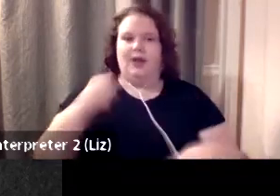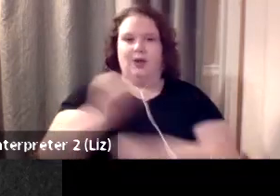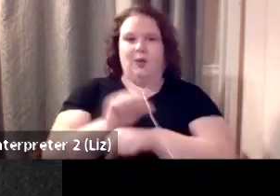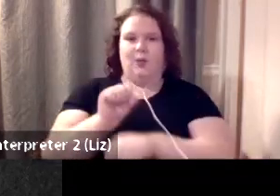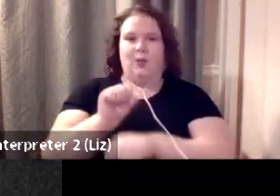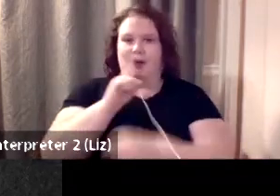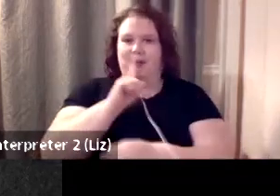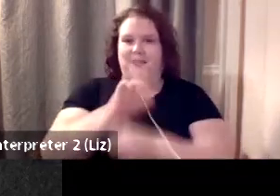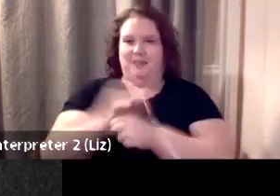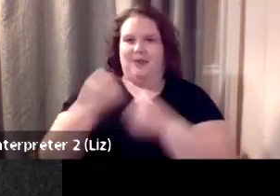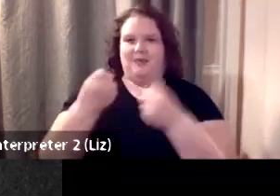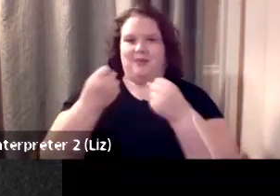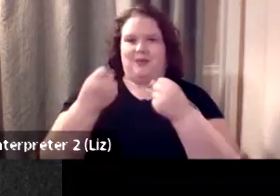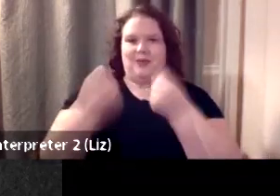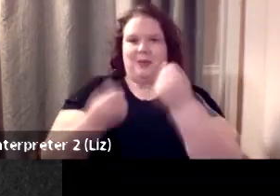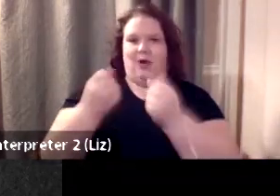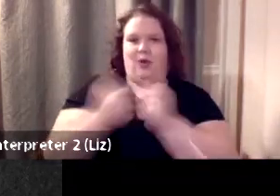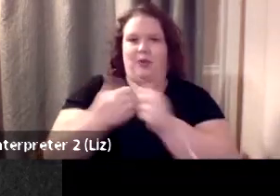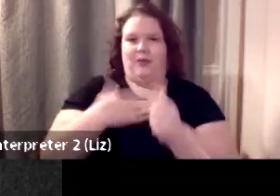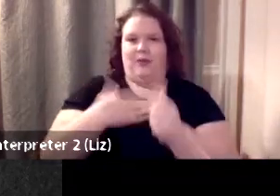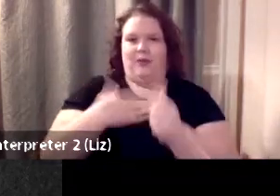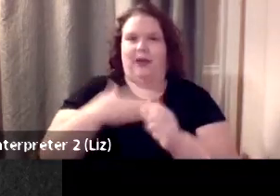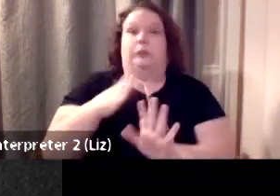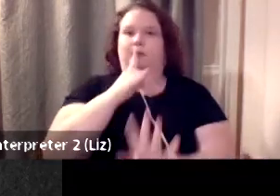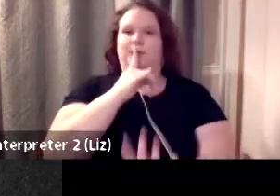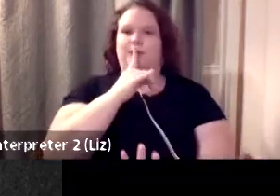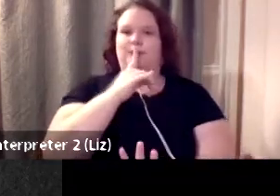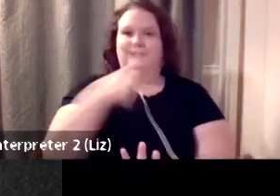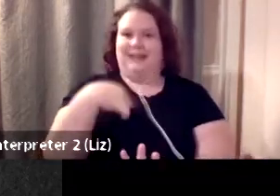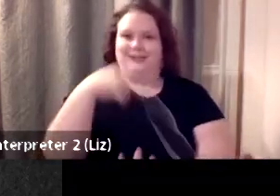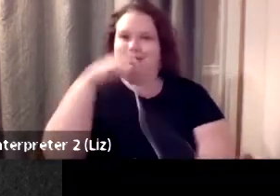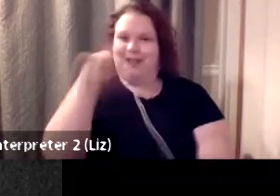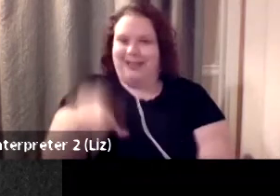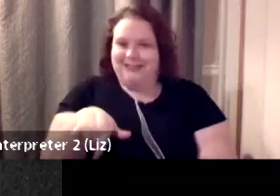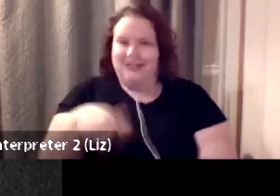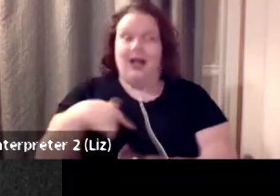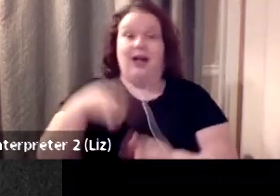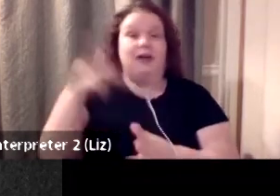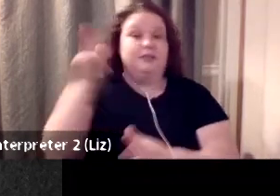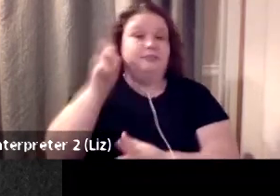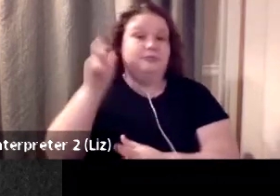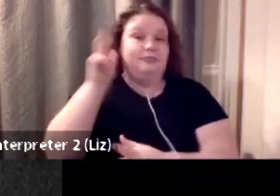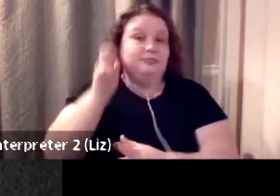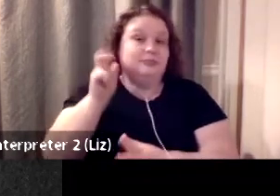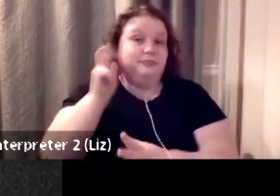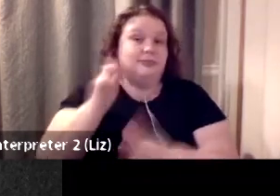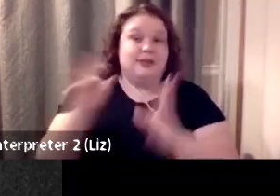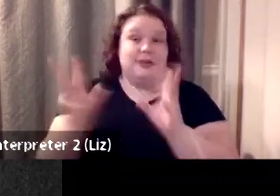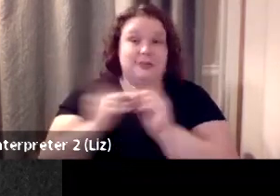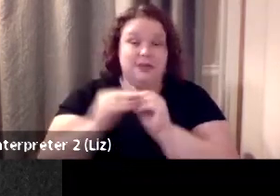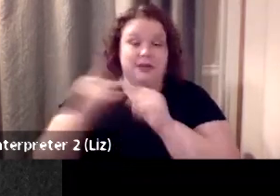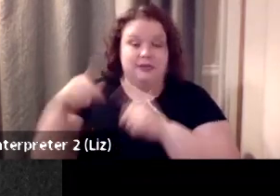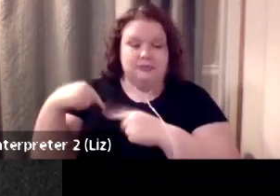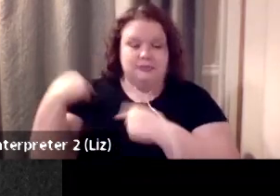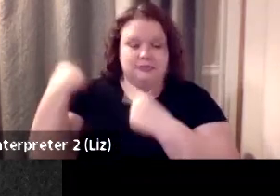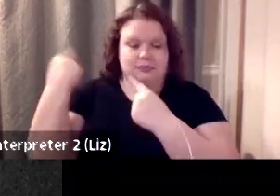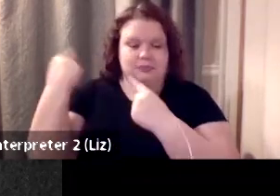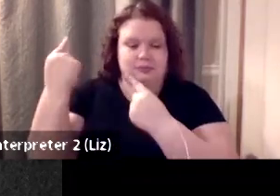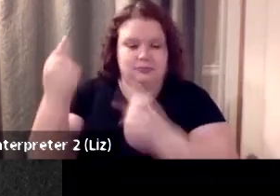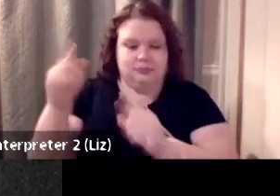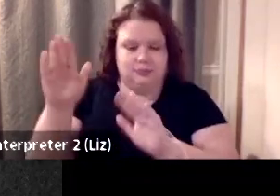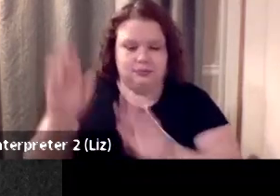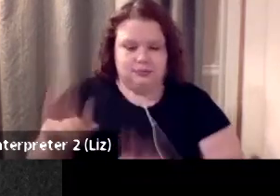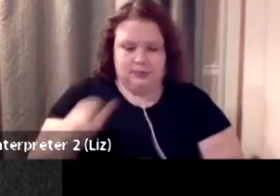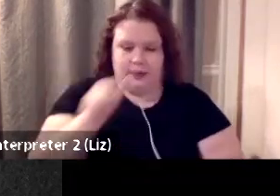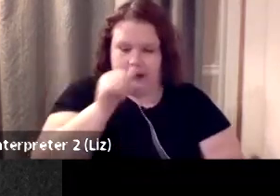doing. Anyway, I've been watching the whole meeting and it's been really great. And my breakout room was great. And as usual, great